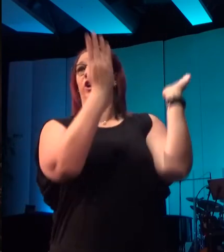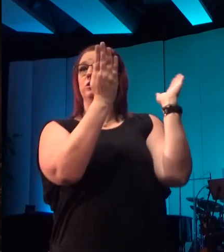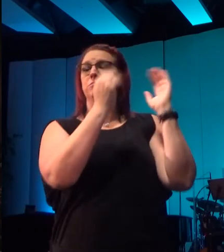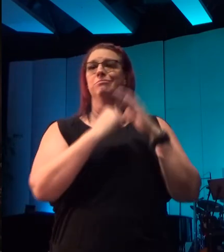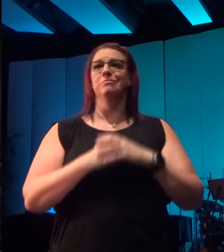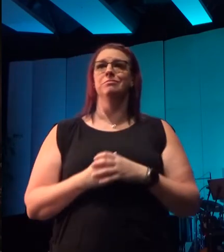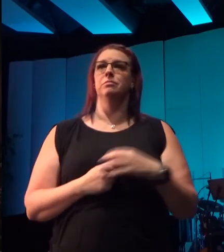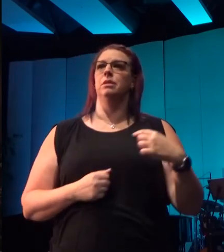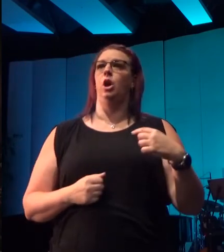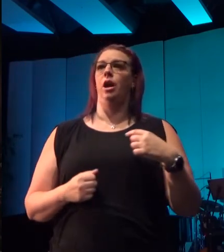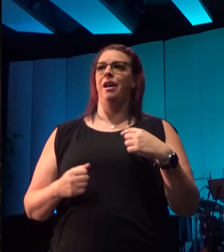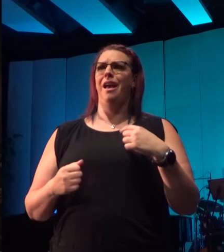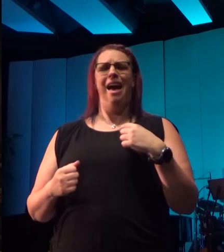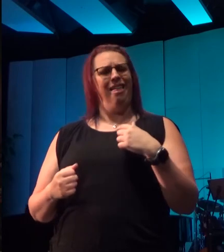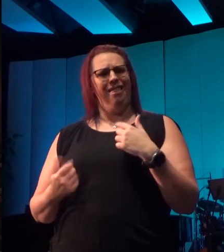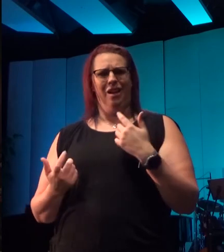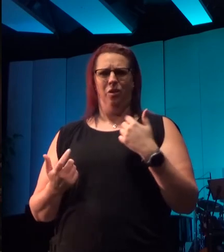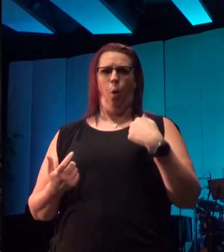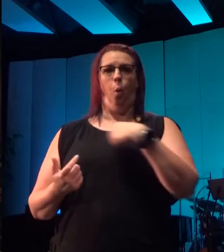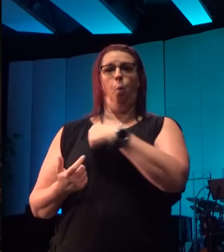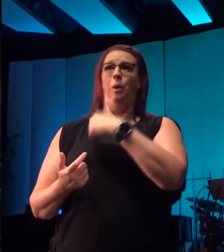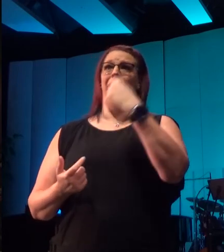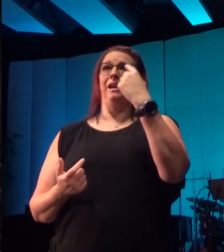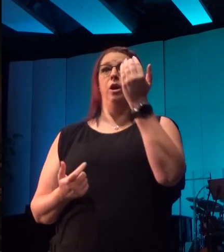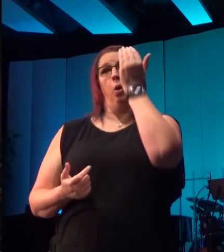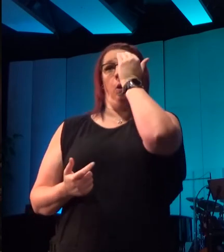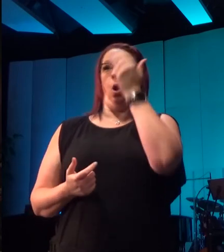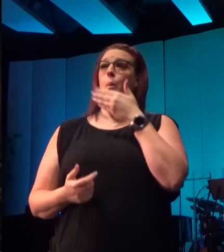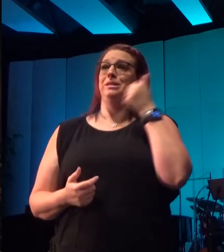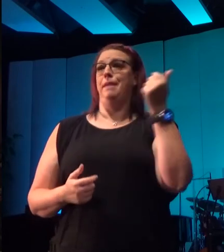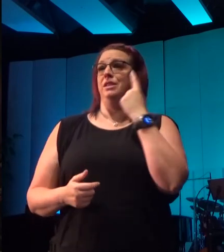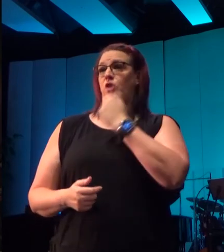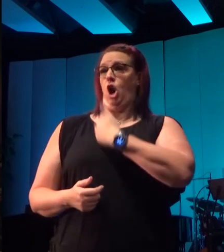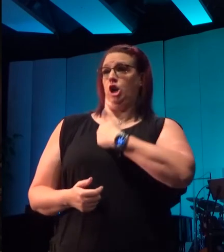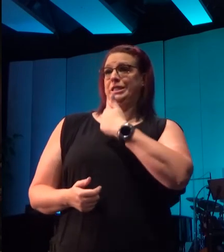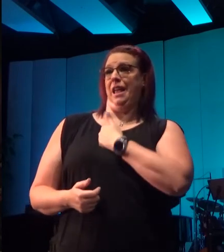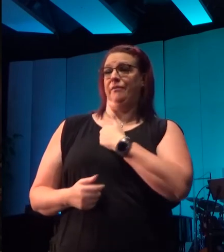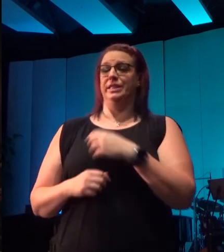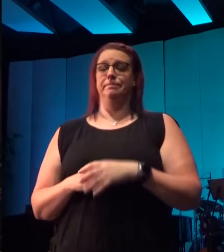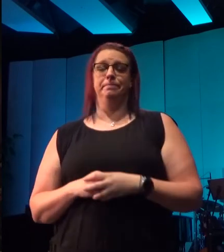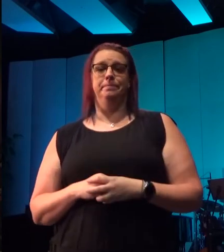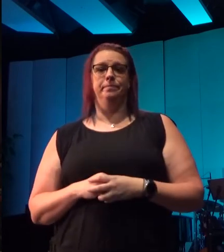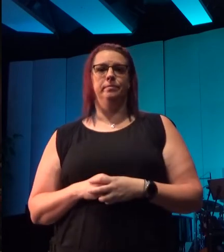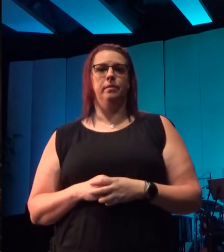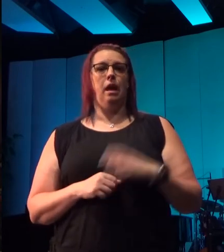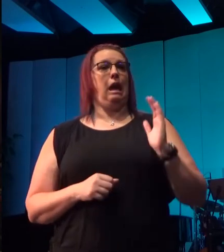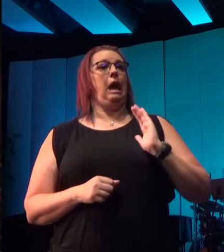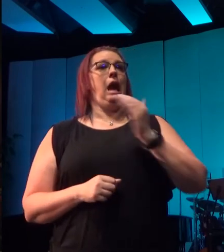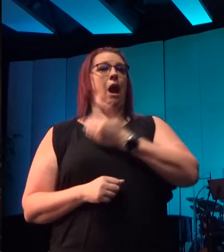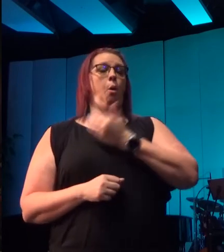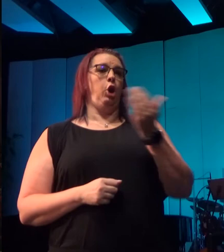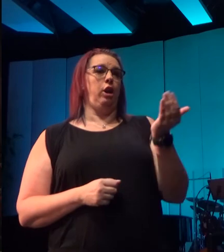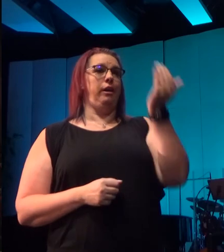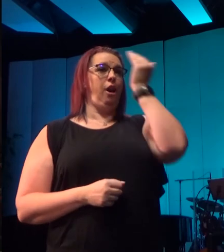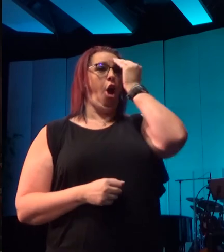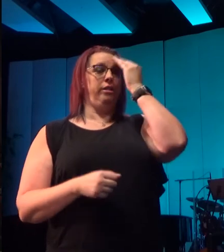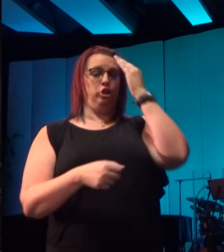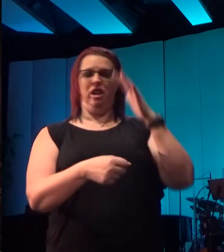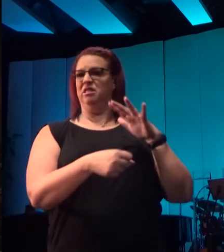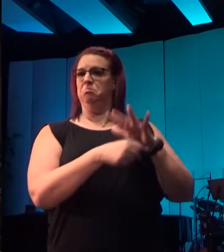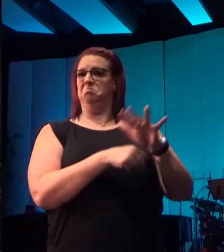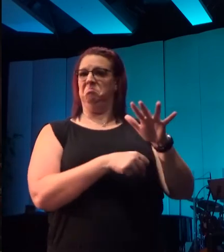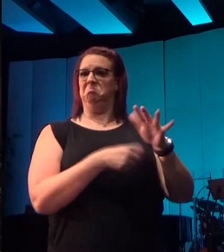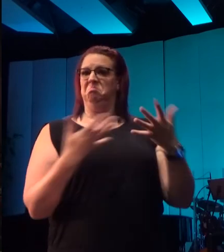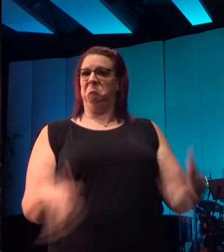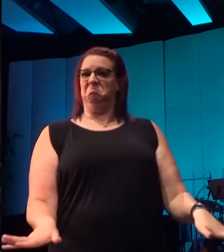of thinking that we know what's best for ourselves, always, that our knowledge is complete